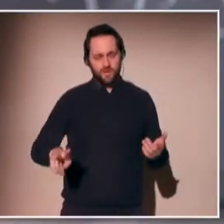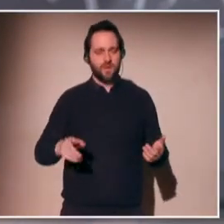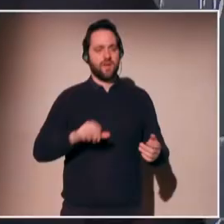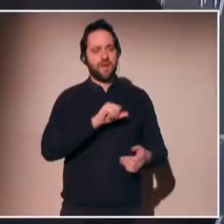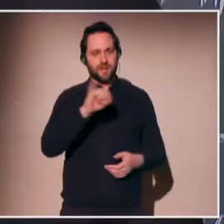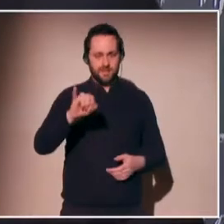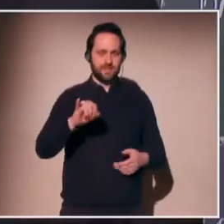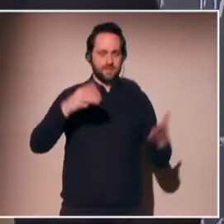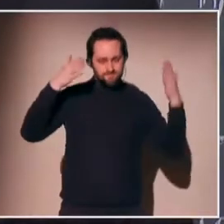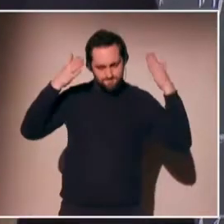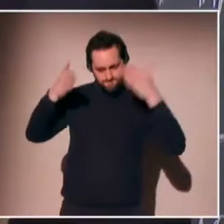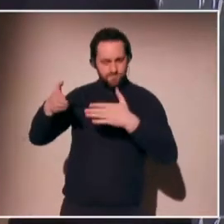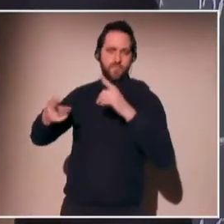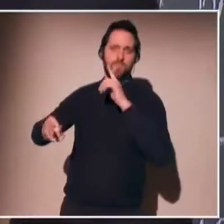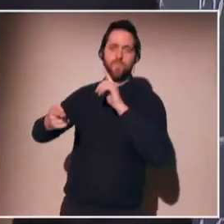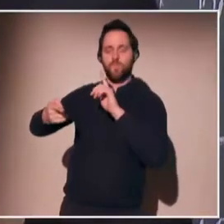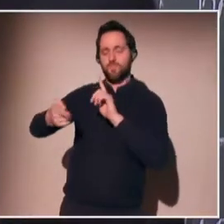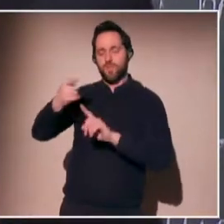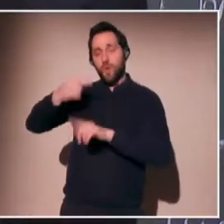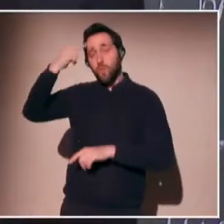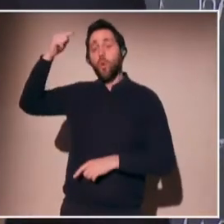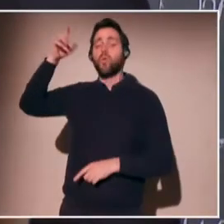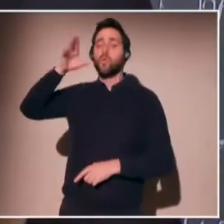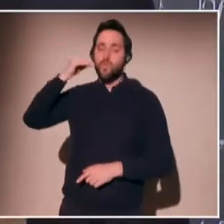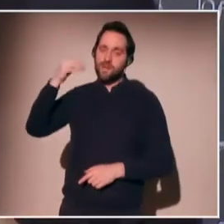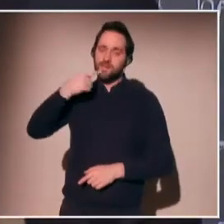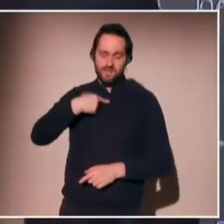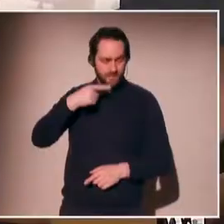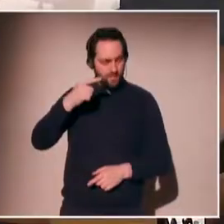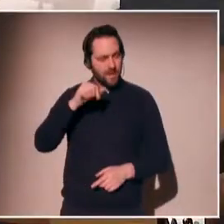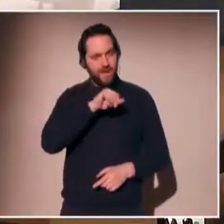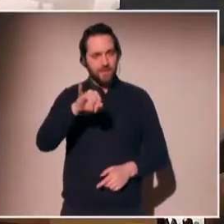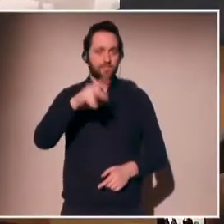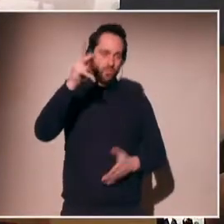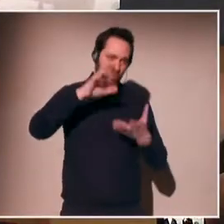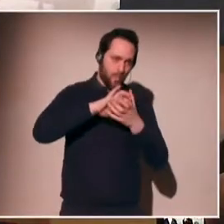behave more like human intelligence that is more nuanced